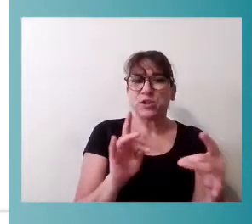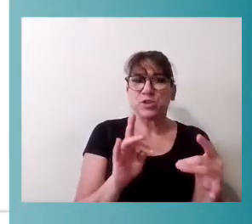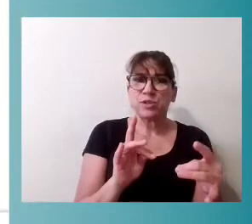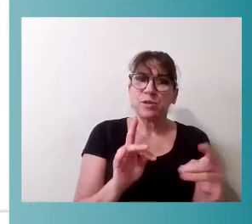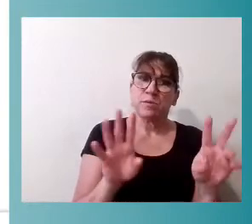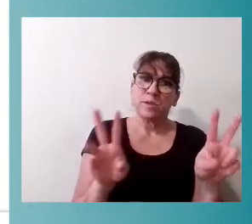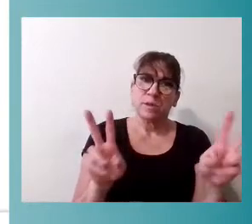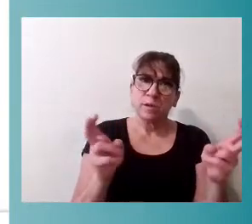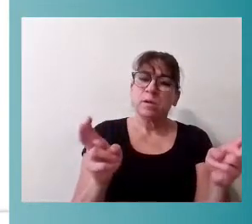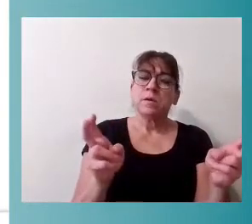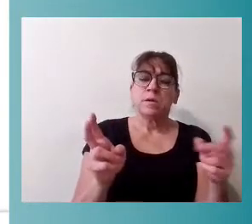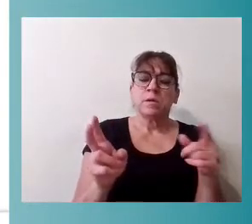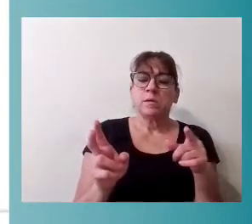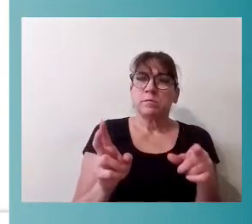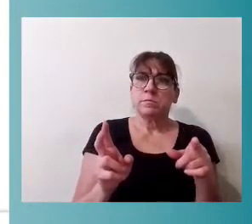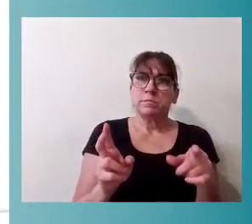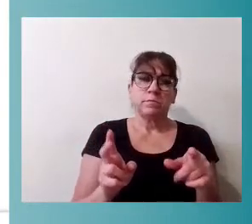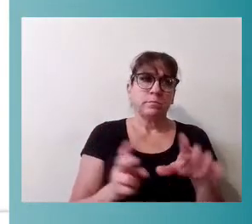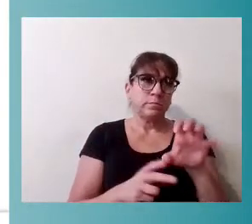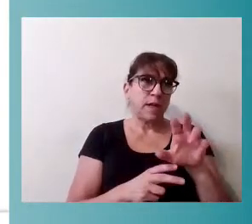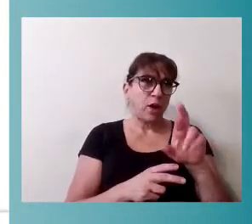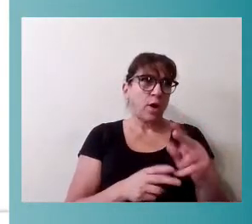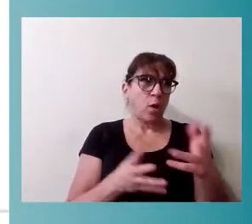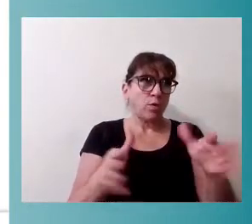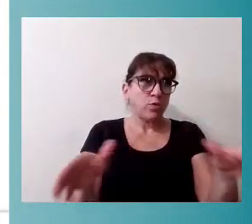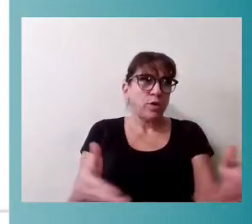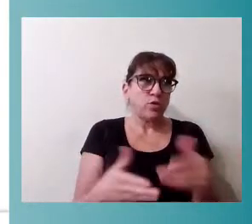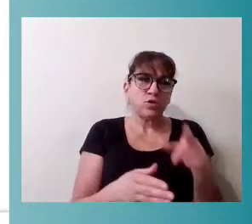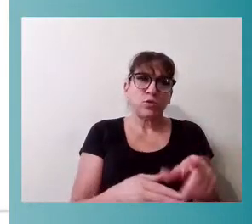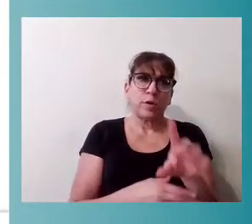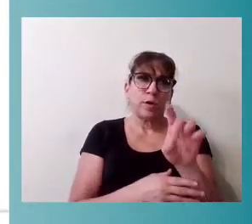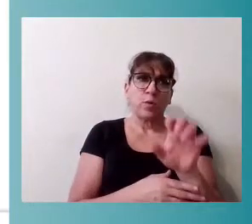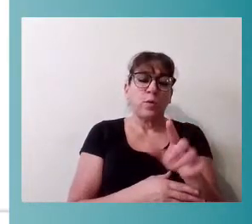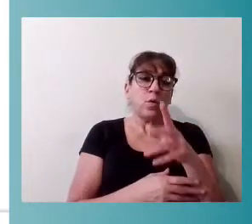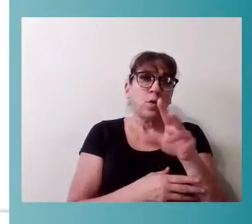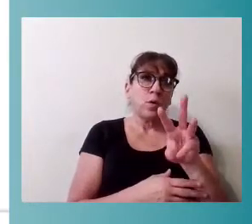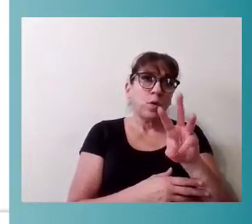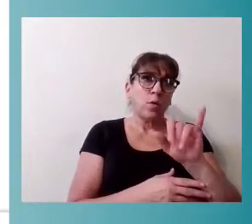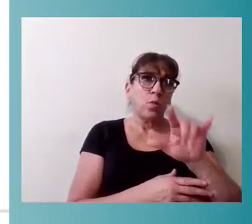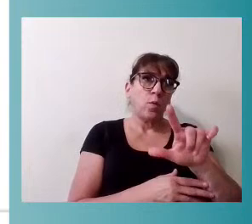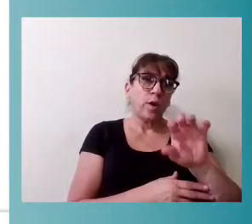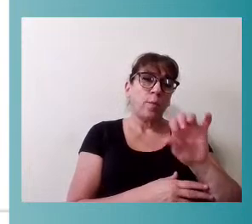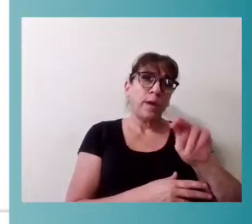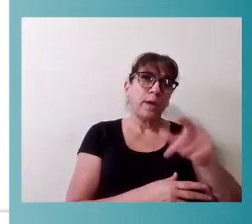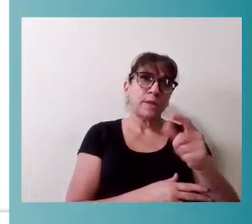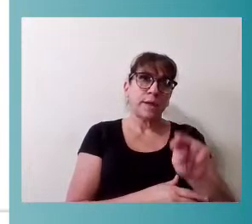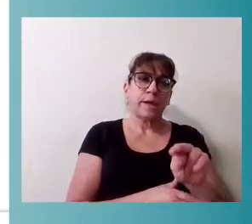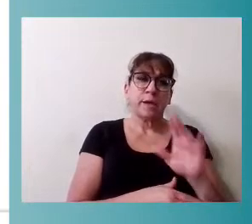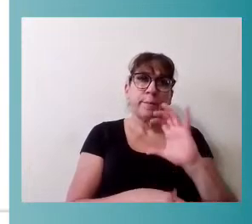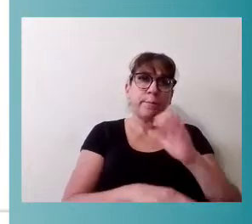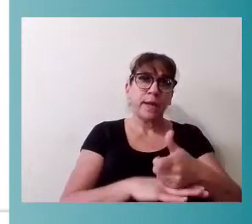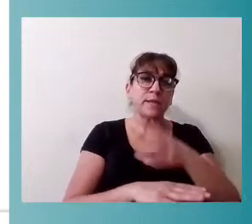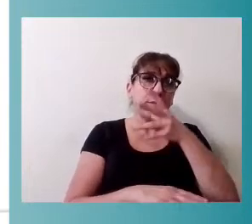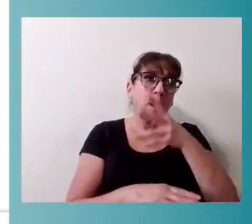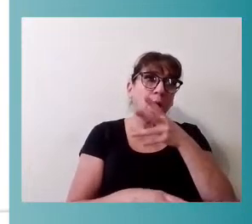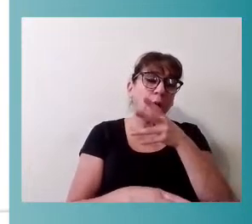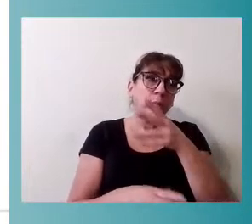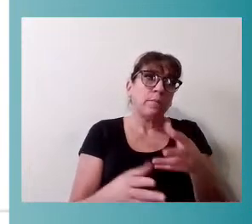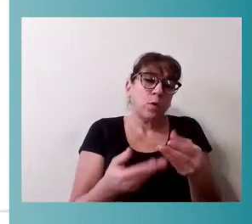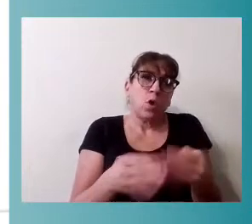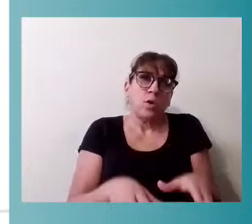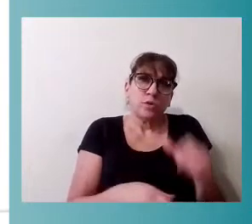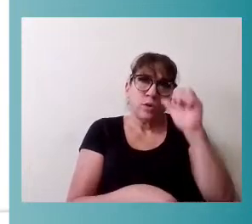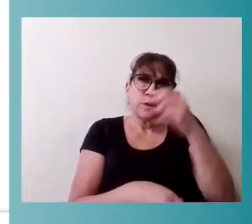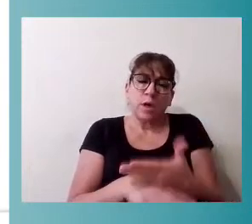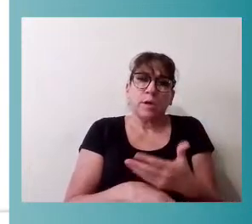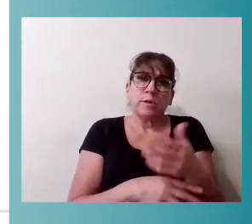this. Aaron, I'd like to introduce you to a Wilmington-based mom who lost her son to gun violence and who has truly